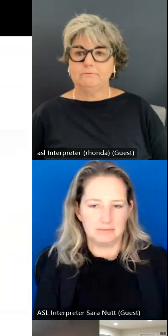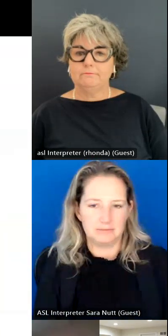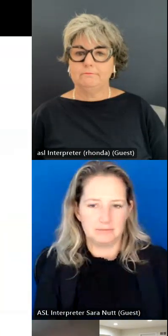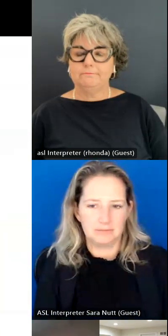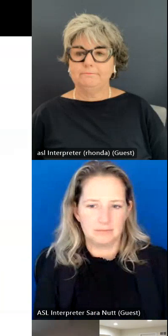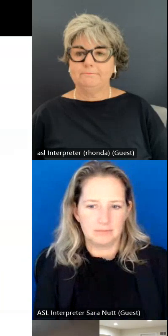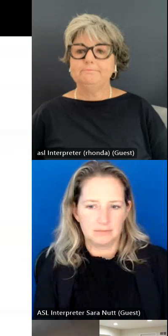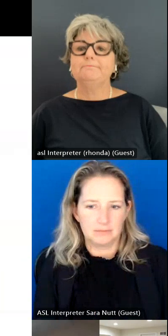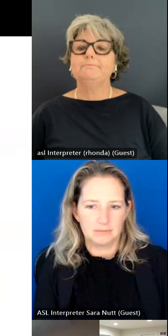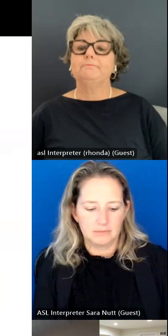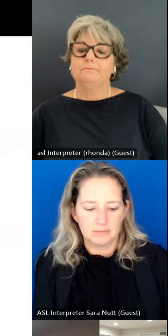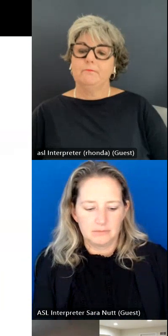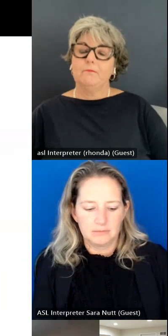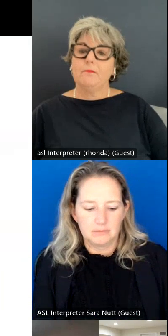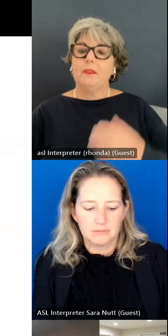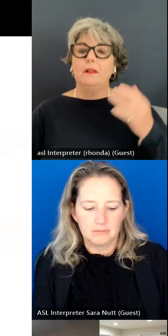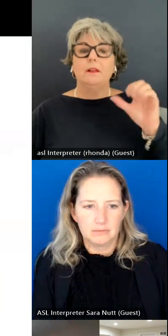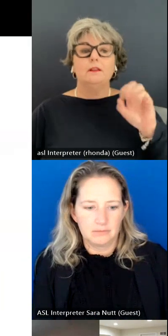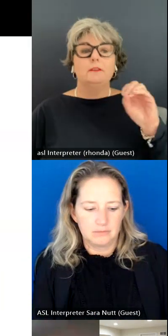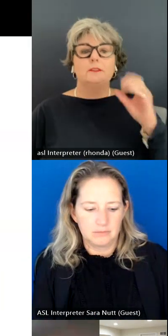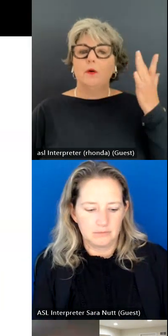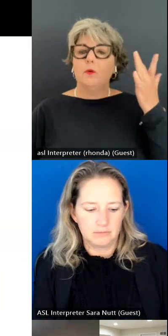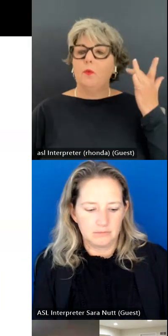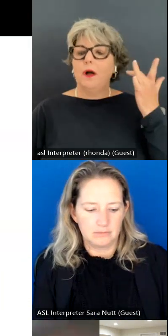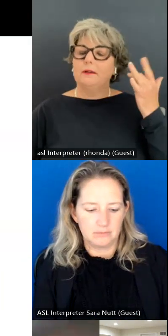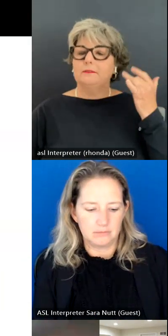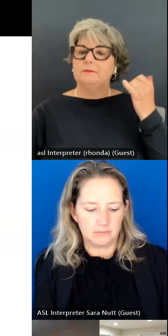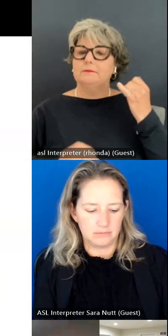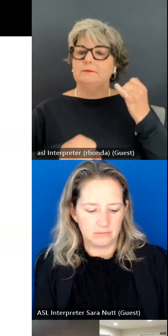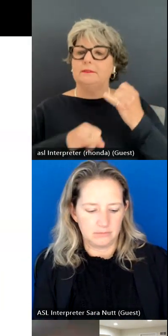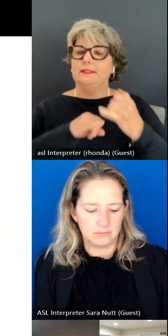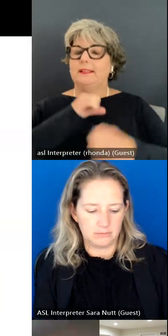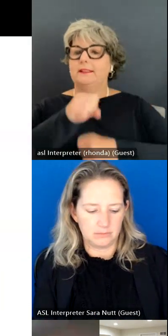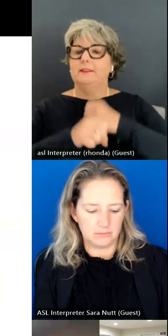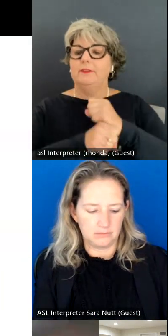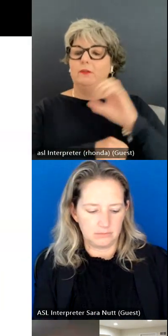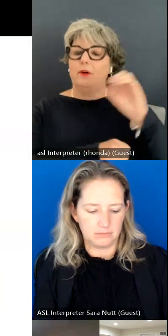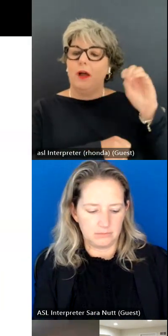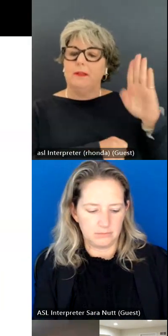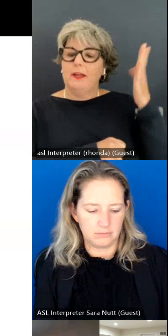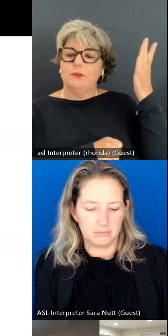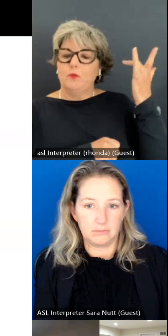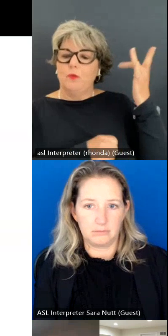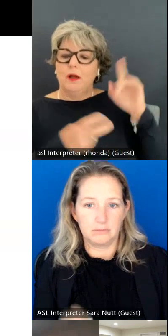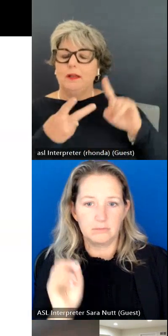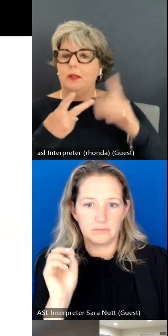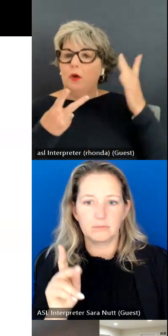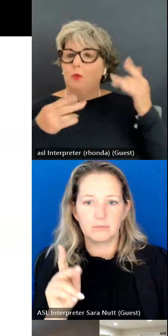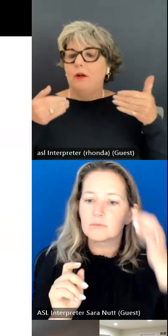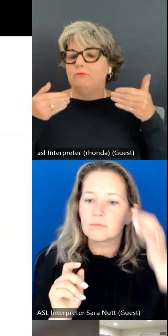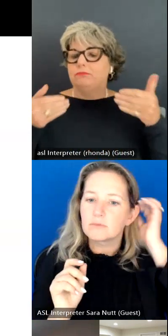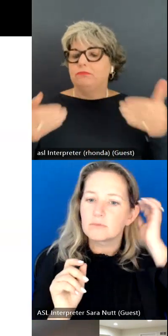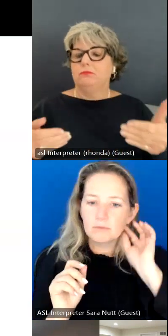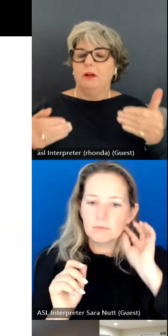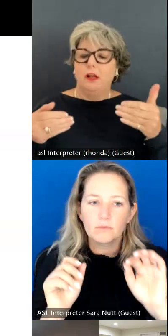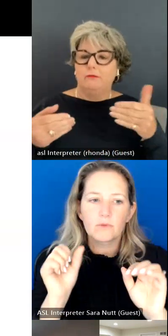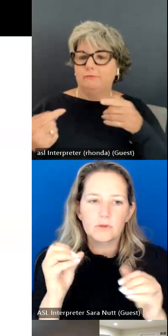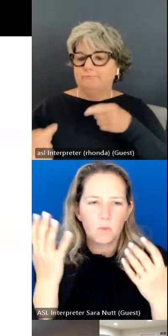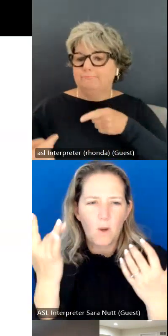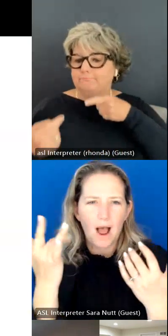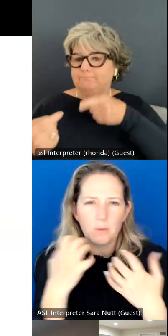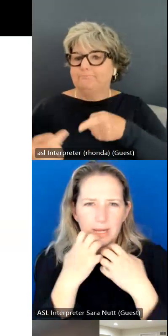So why do we care about end of year unpaid obligations? Just a broad, like, why are we going through all the trouble of doing